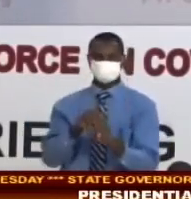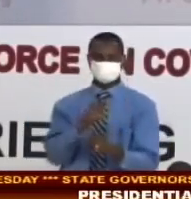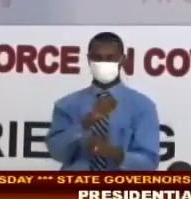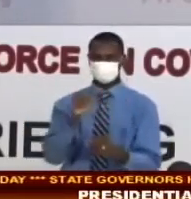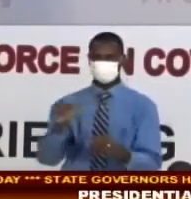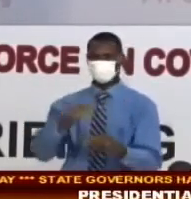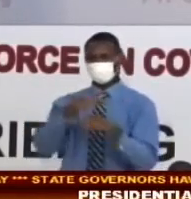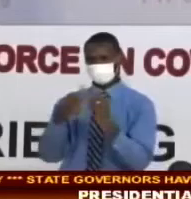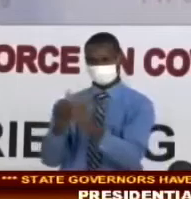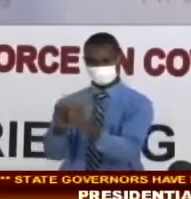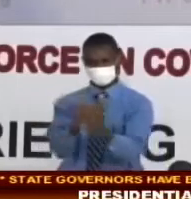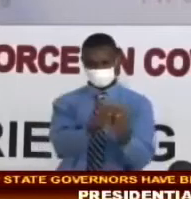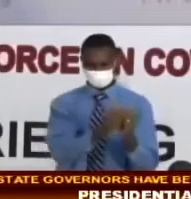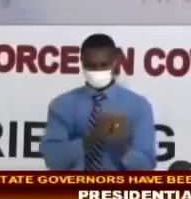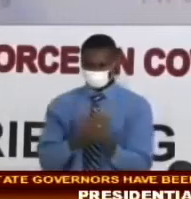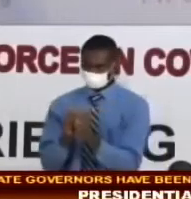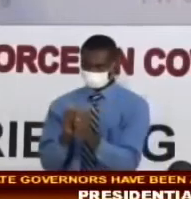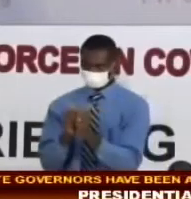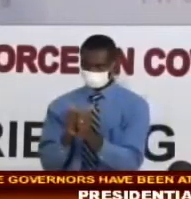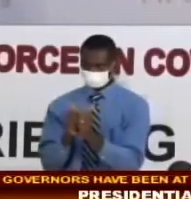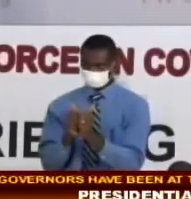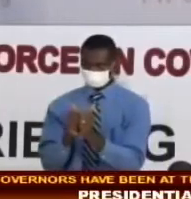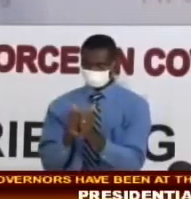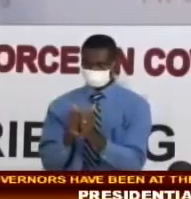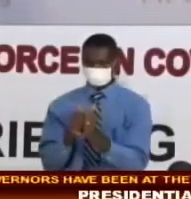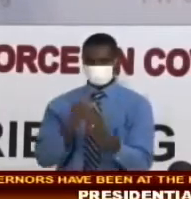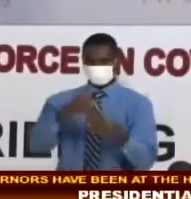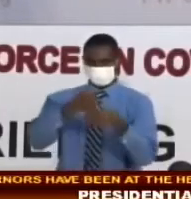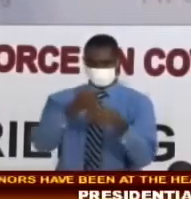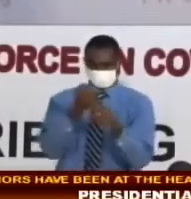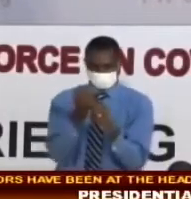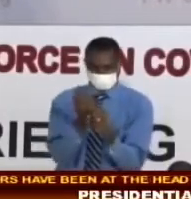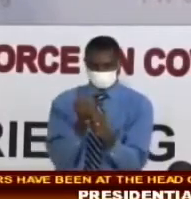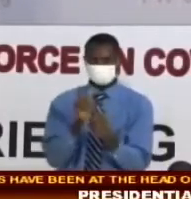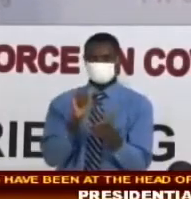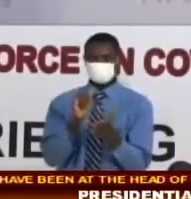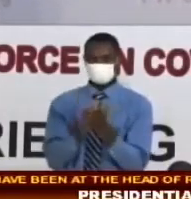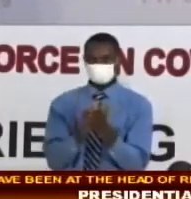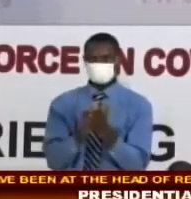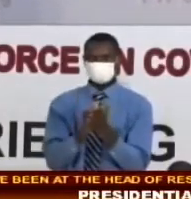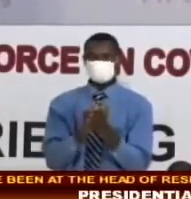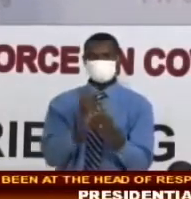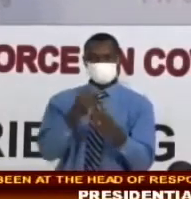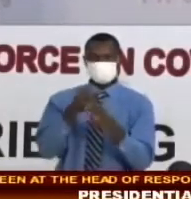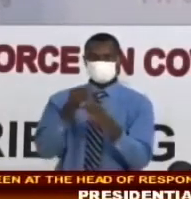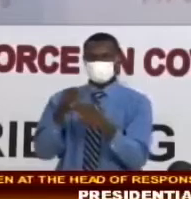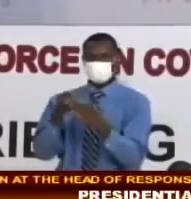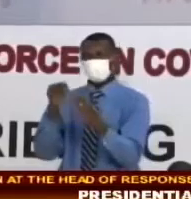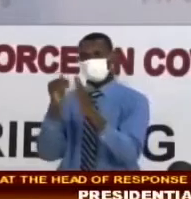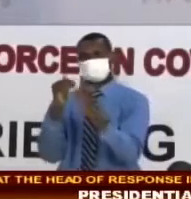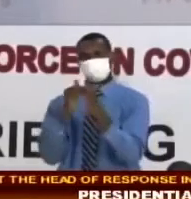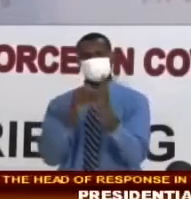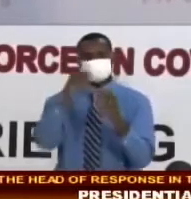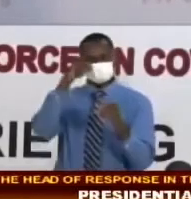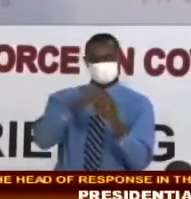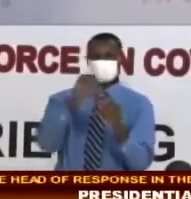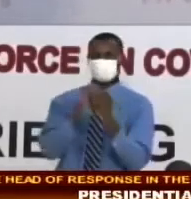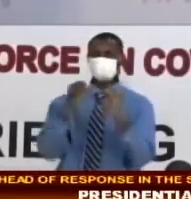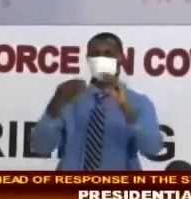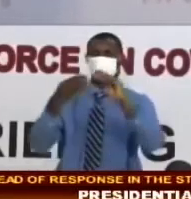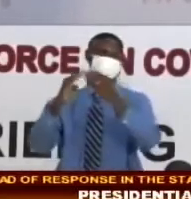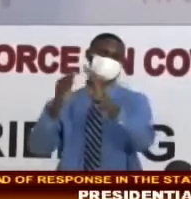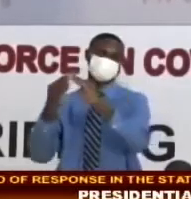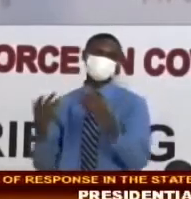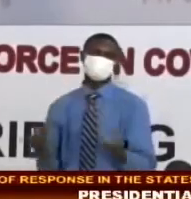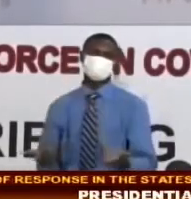that come up with a list of poor and vulnerable households in that community. And